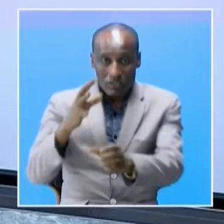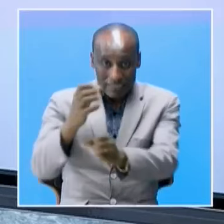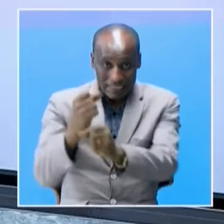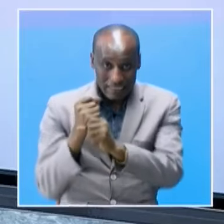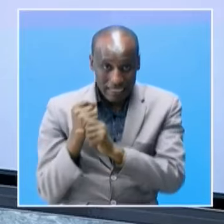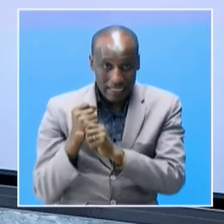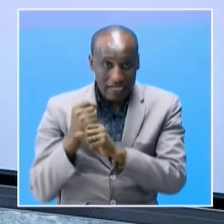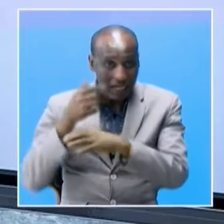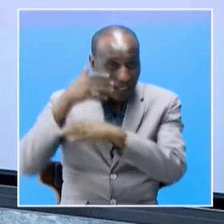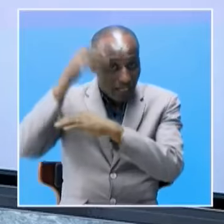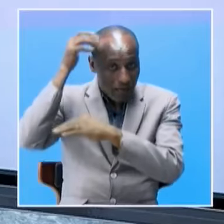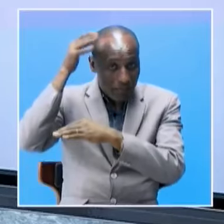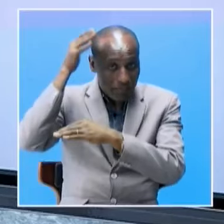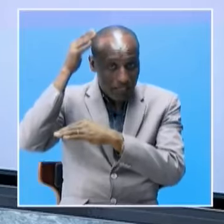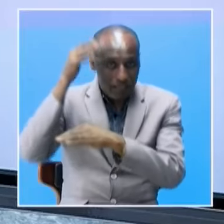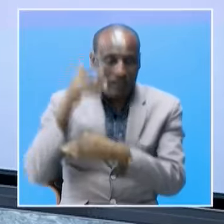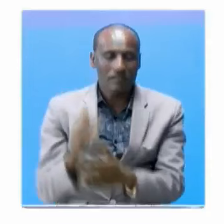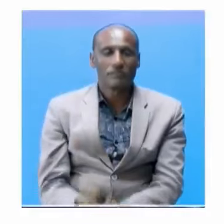one.